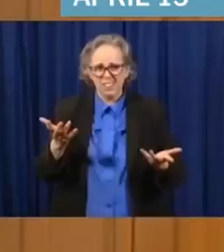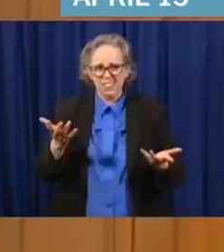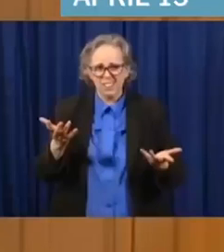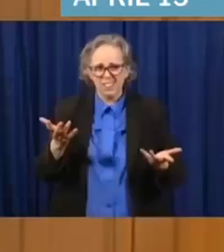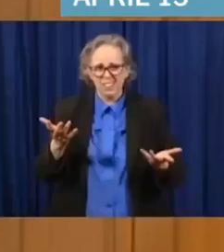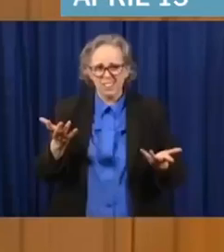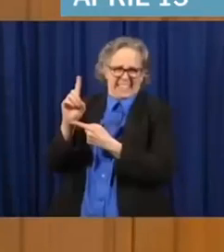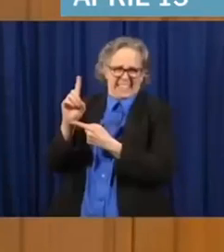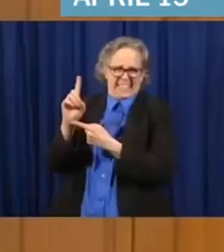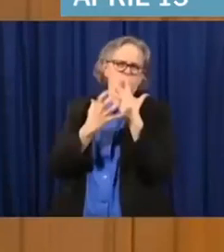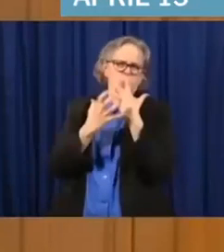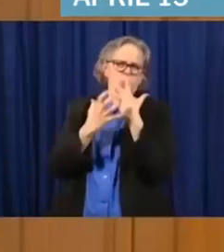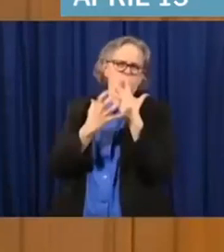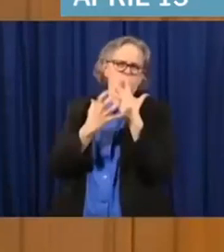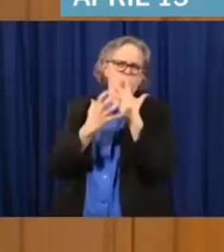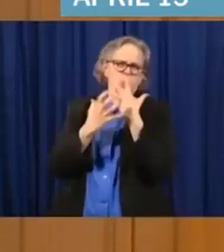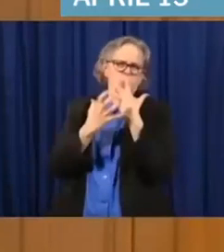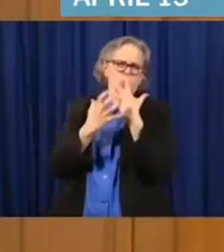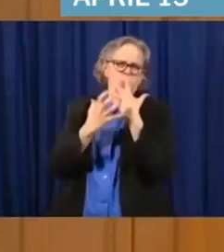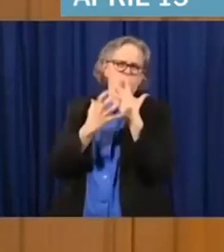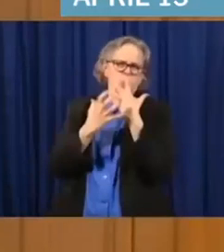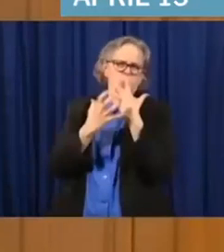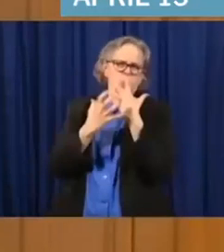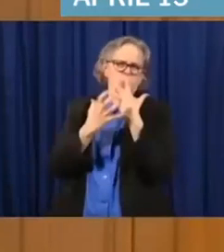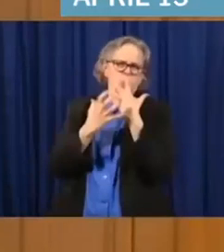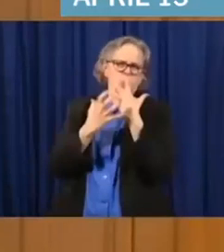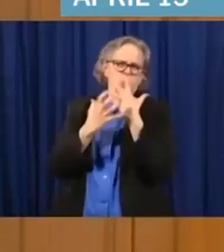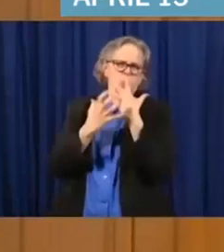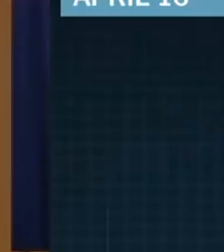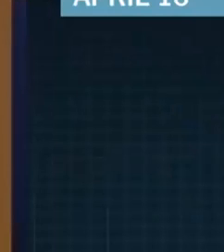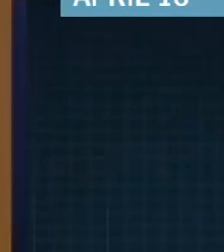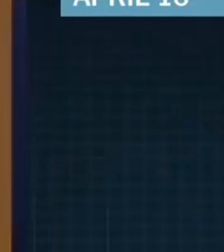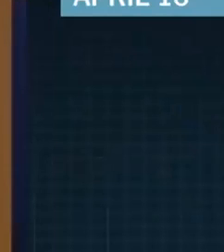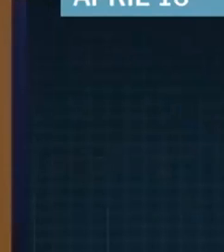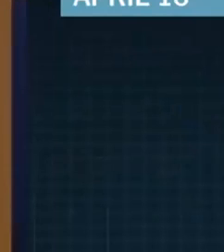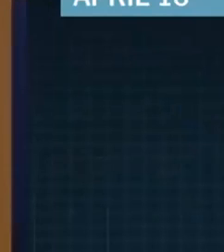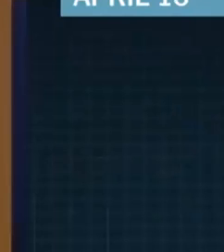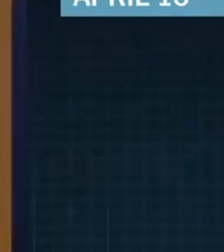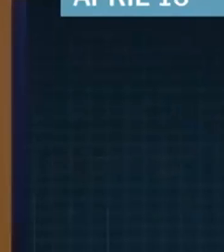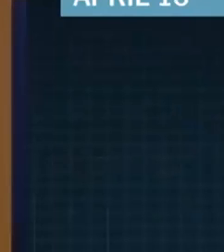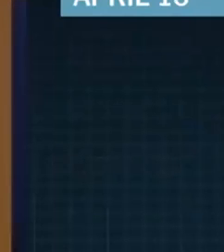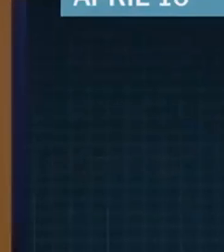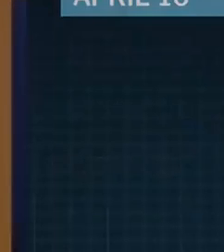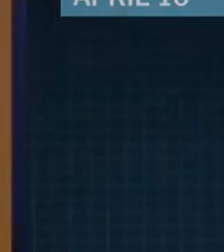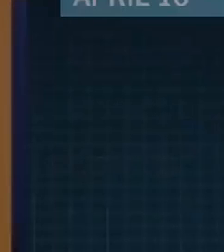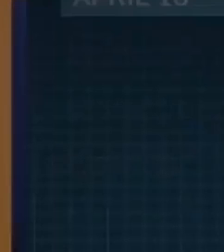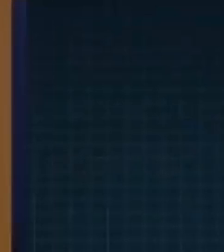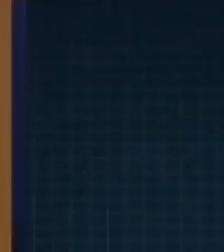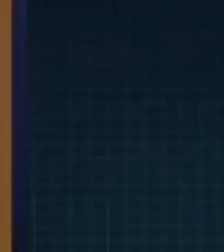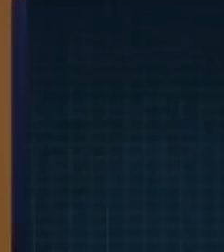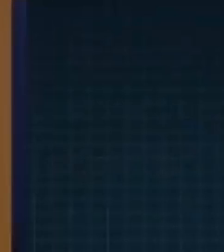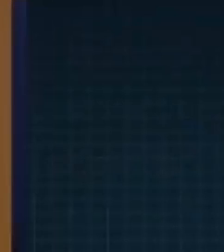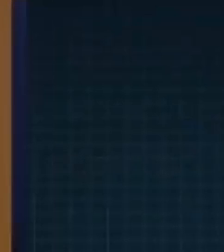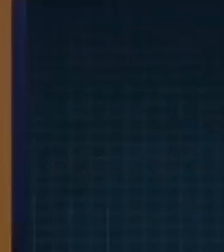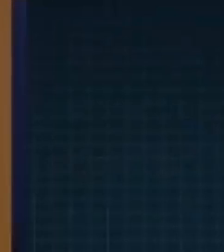Please know and forgive yourself and try again. And take a look at what she does here. Every day I go through stages of grief. I